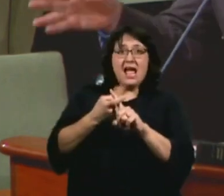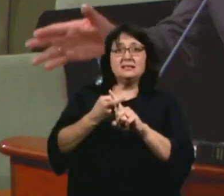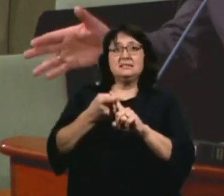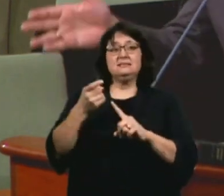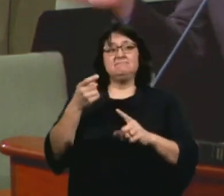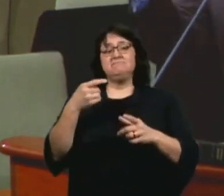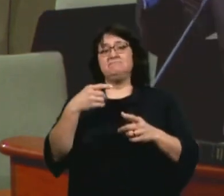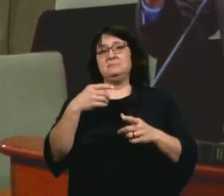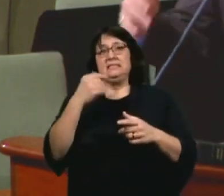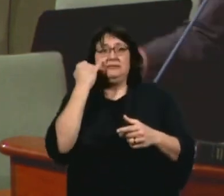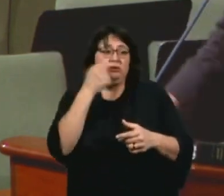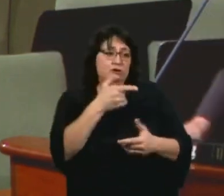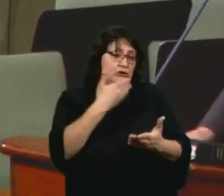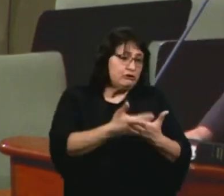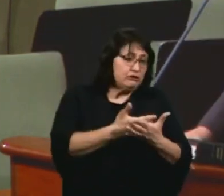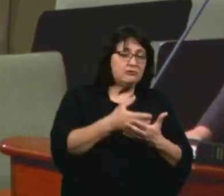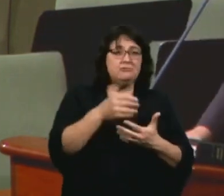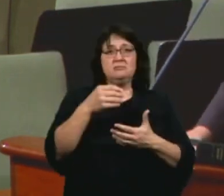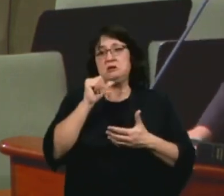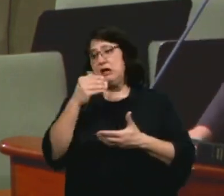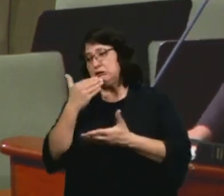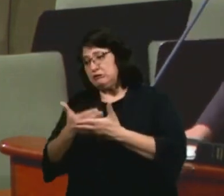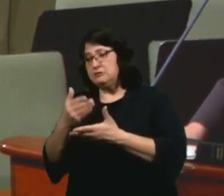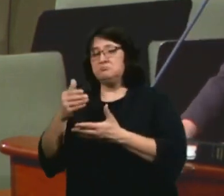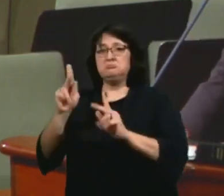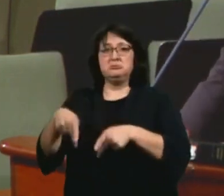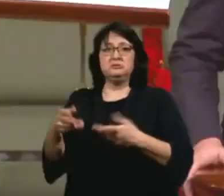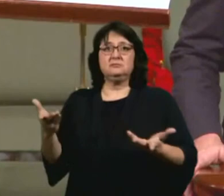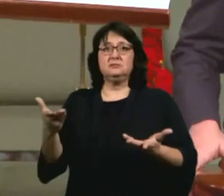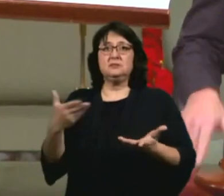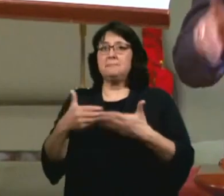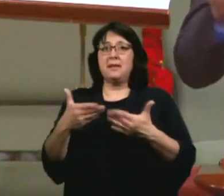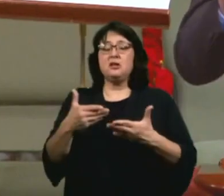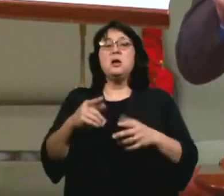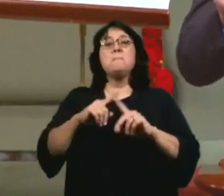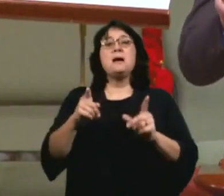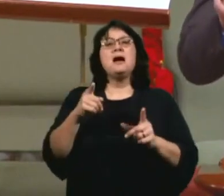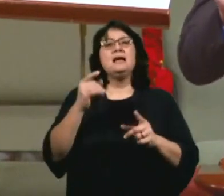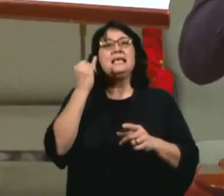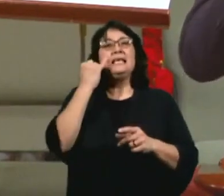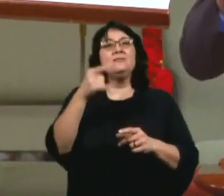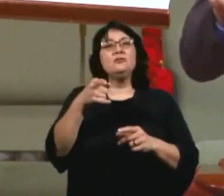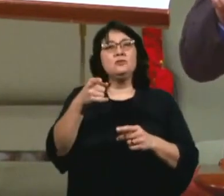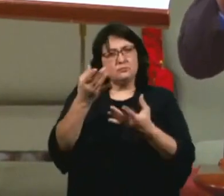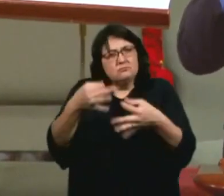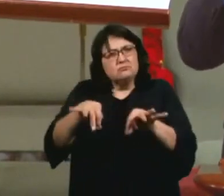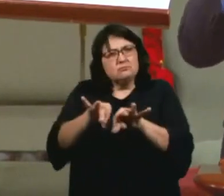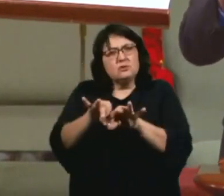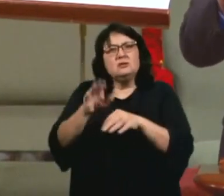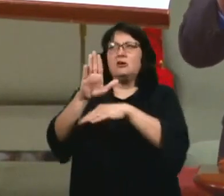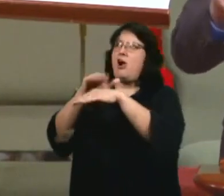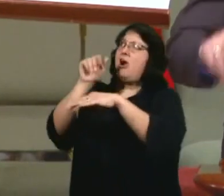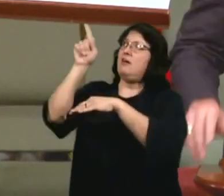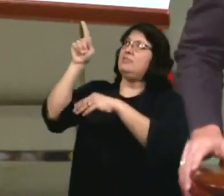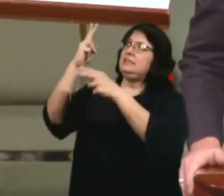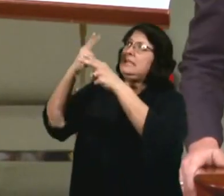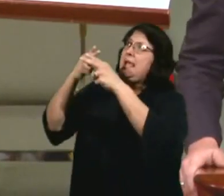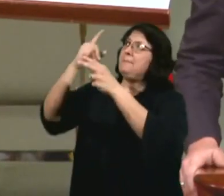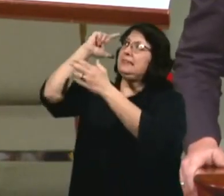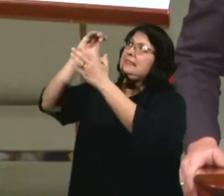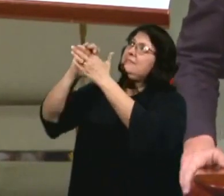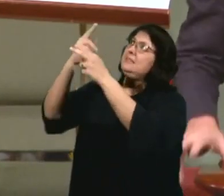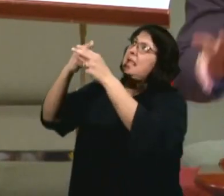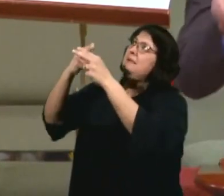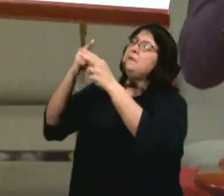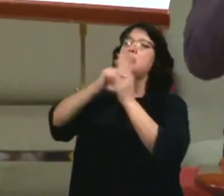you're a good person or not such a good person. What matters is, have you called and believed on the name of the Lord